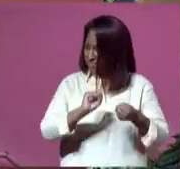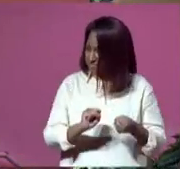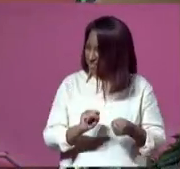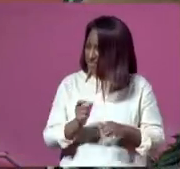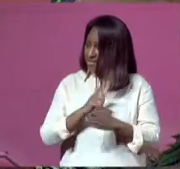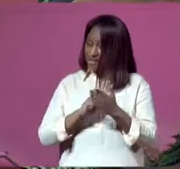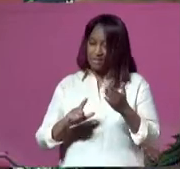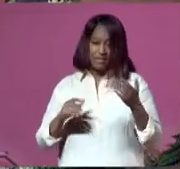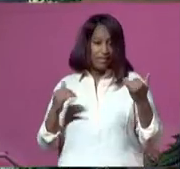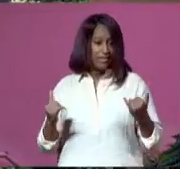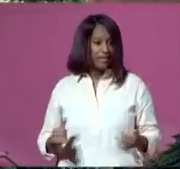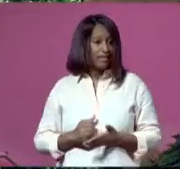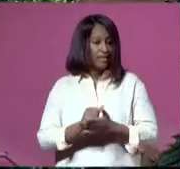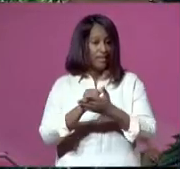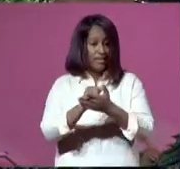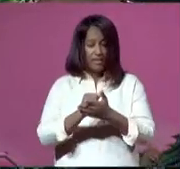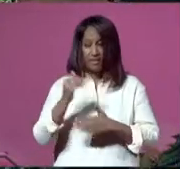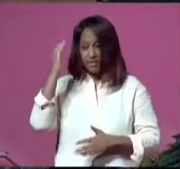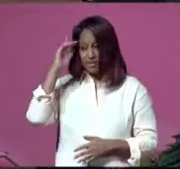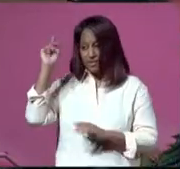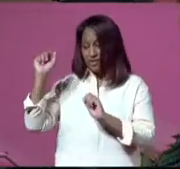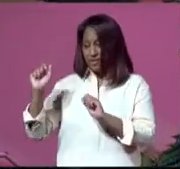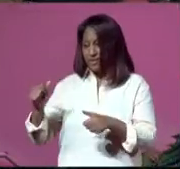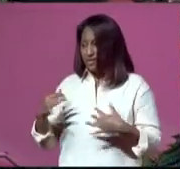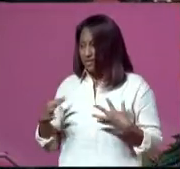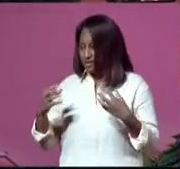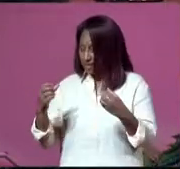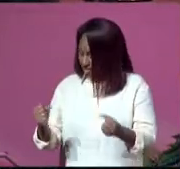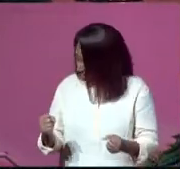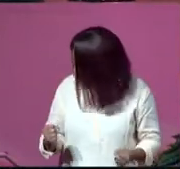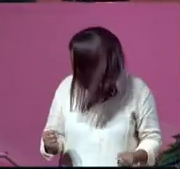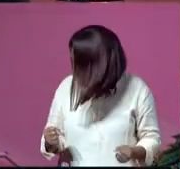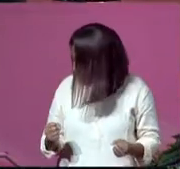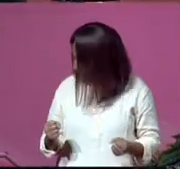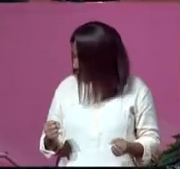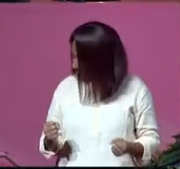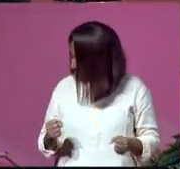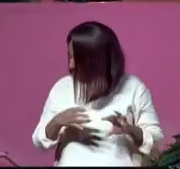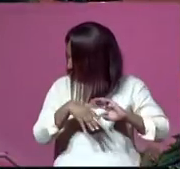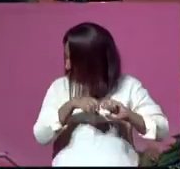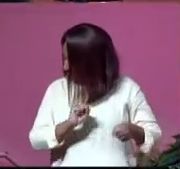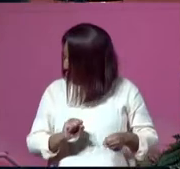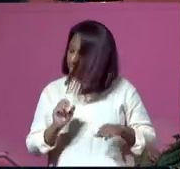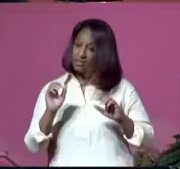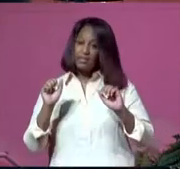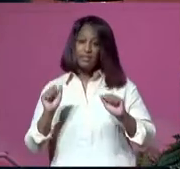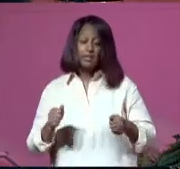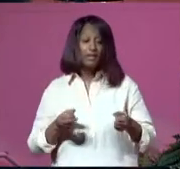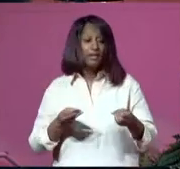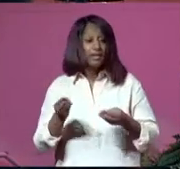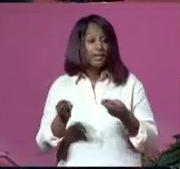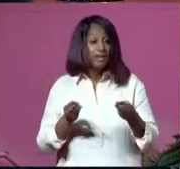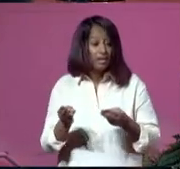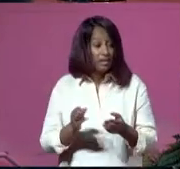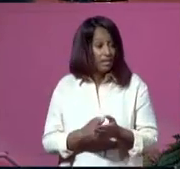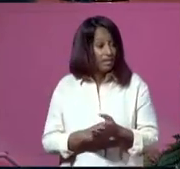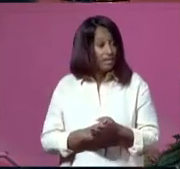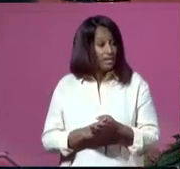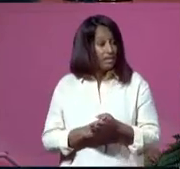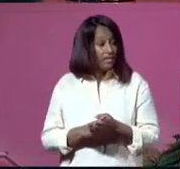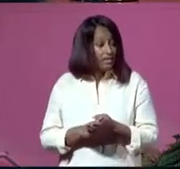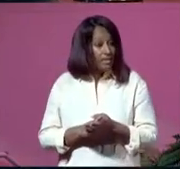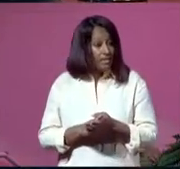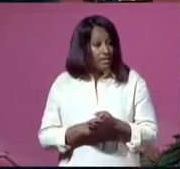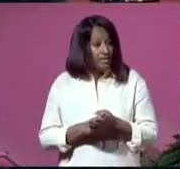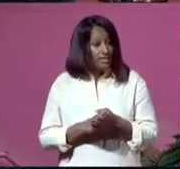God, today, help them know that you can heal the area of their brokenness. You can minister to them in the area that